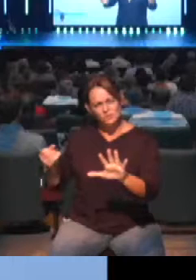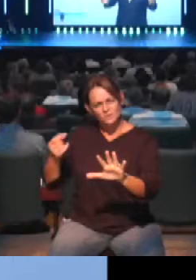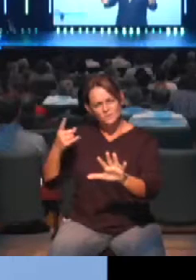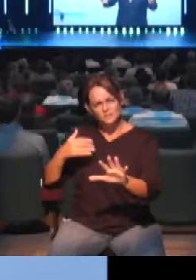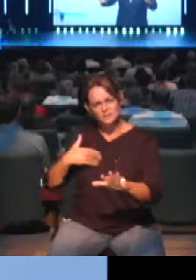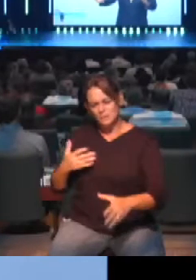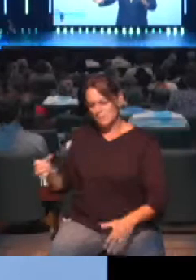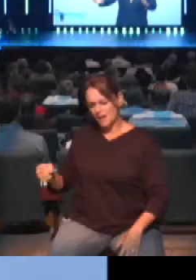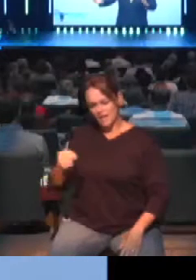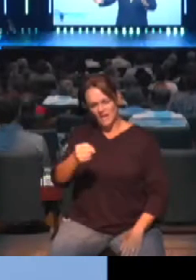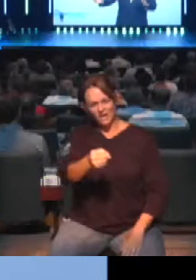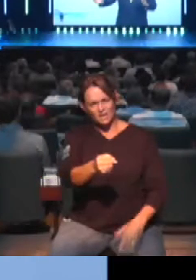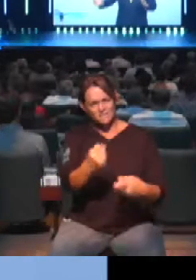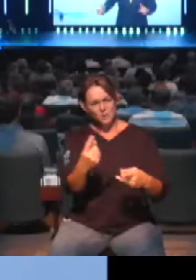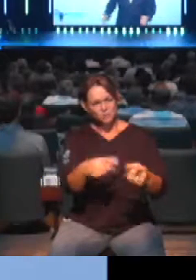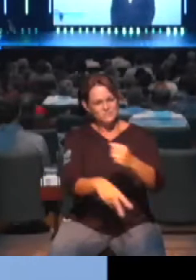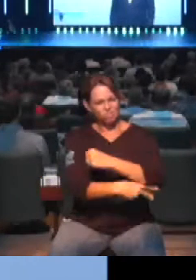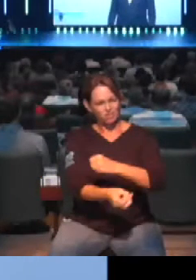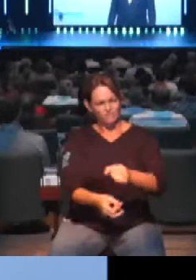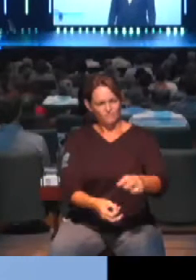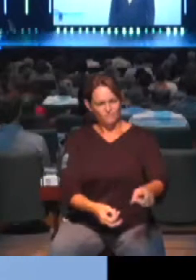give my daughter to a thief?